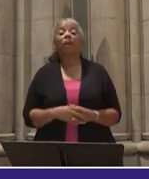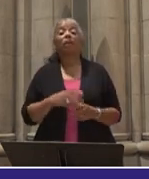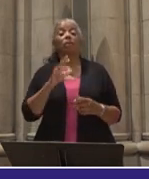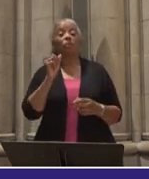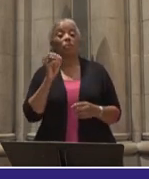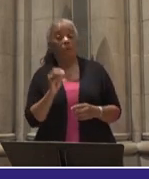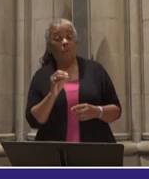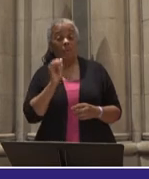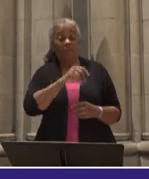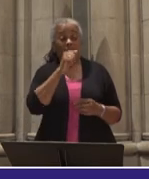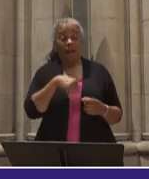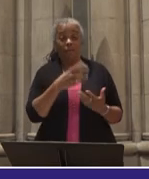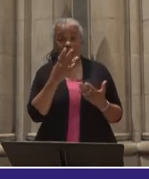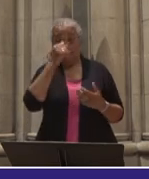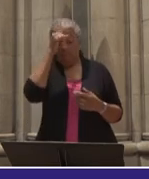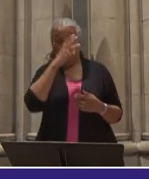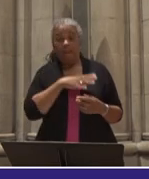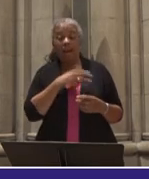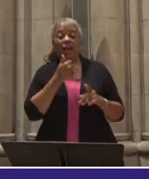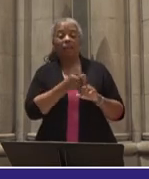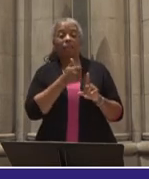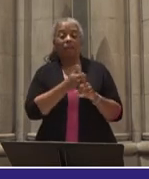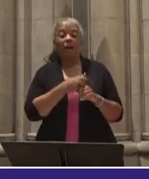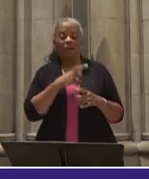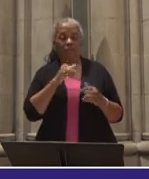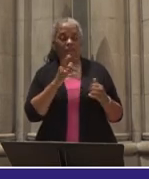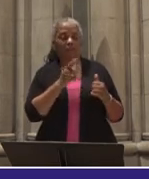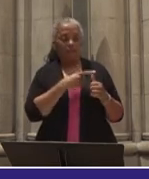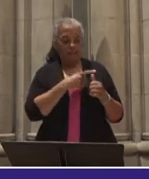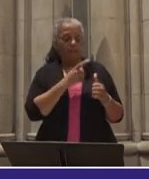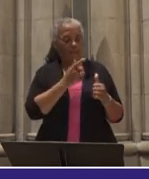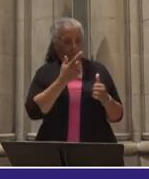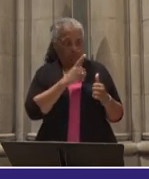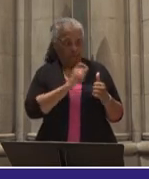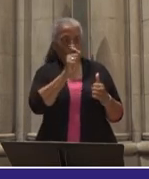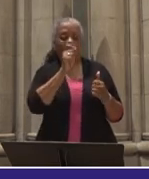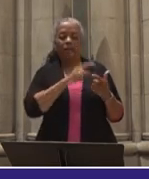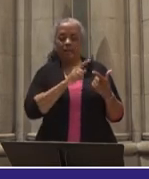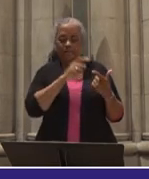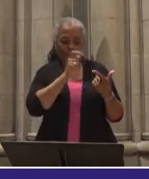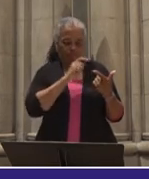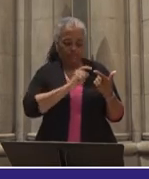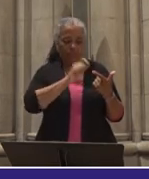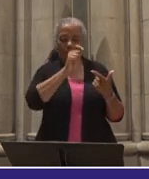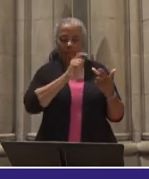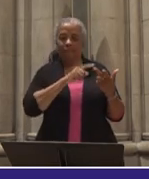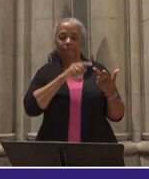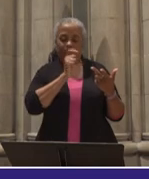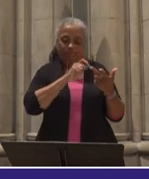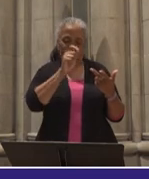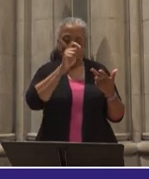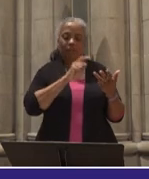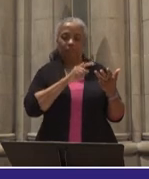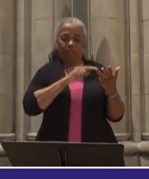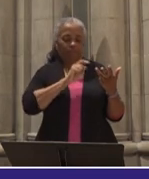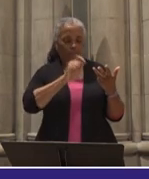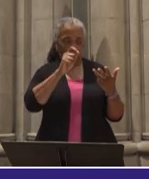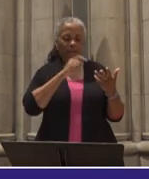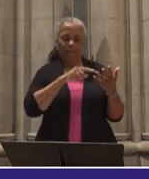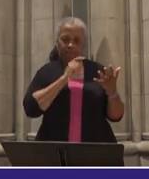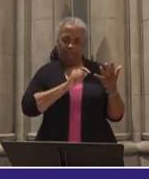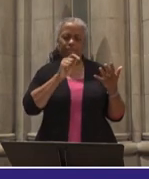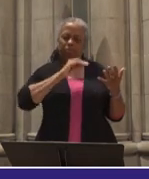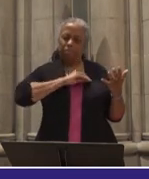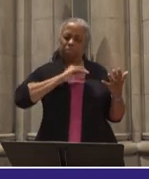man was ticking off in his mind each commandment Jesus highlighted as commandments that he had